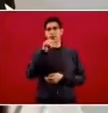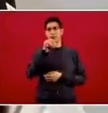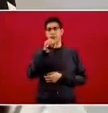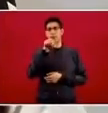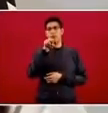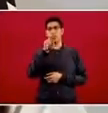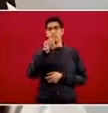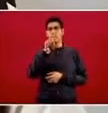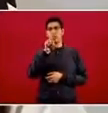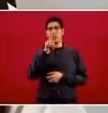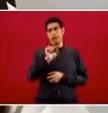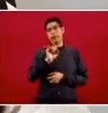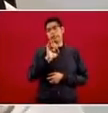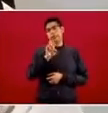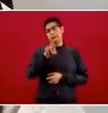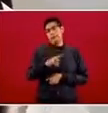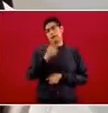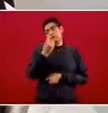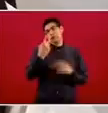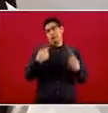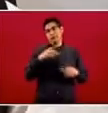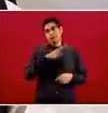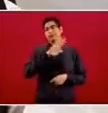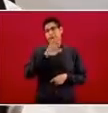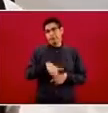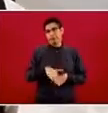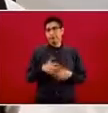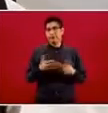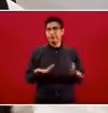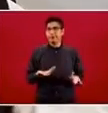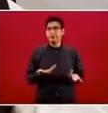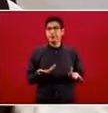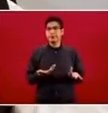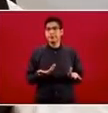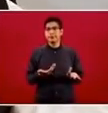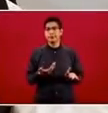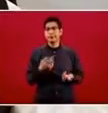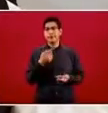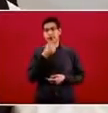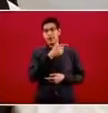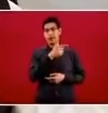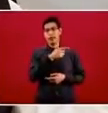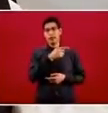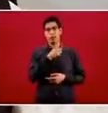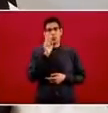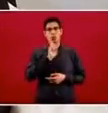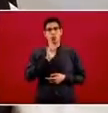under observation, and three people have died.